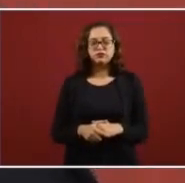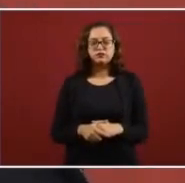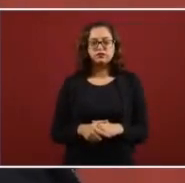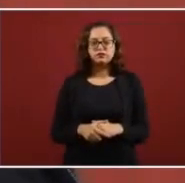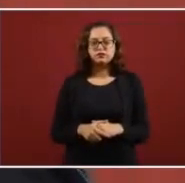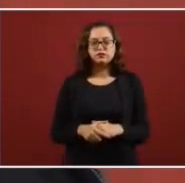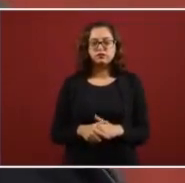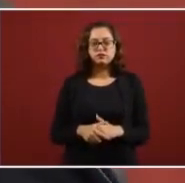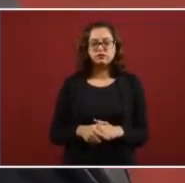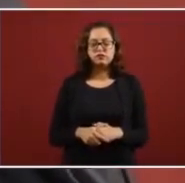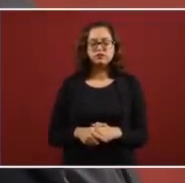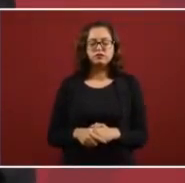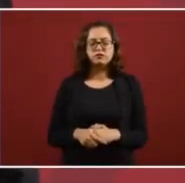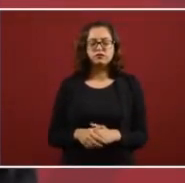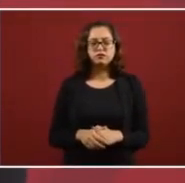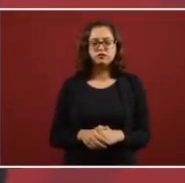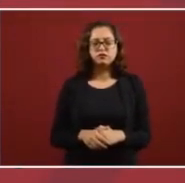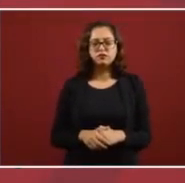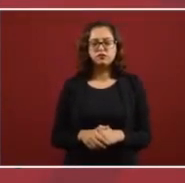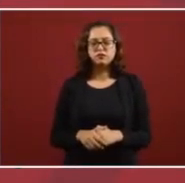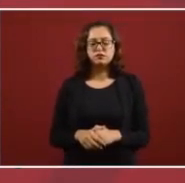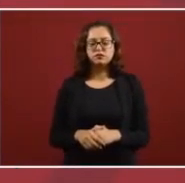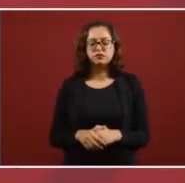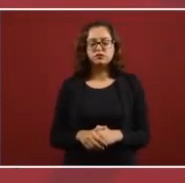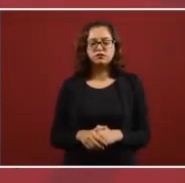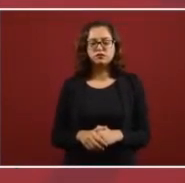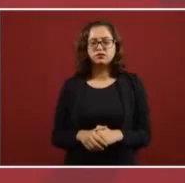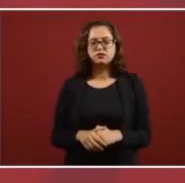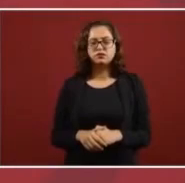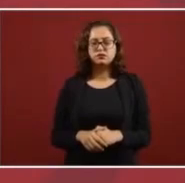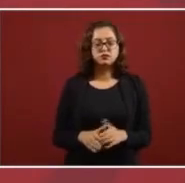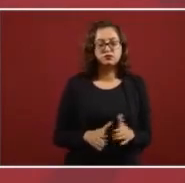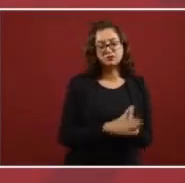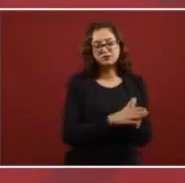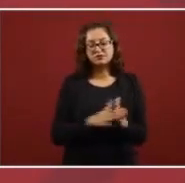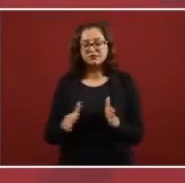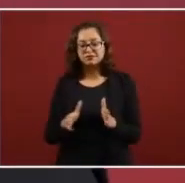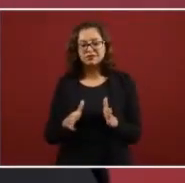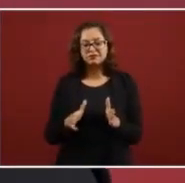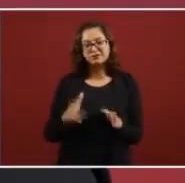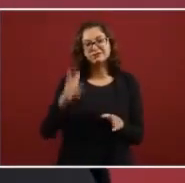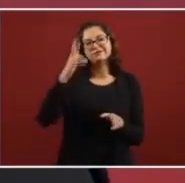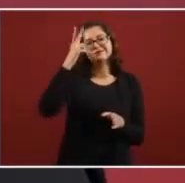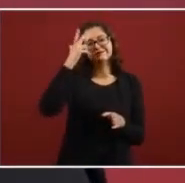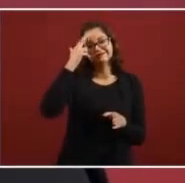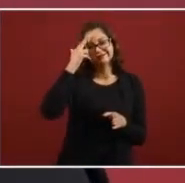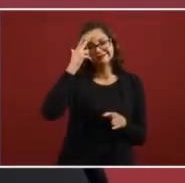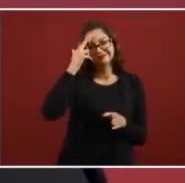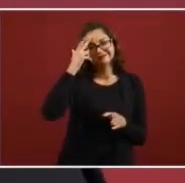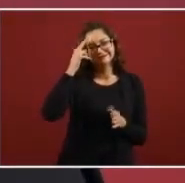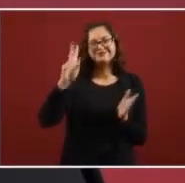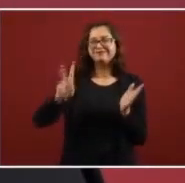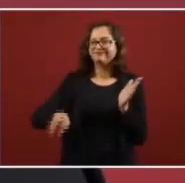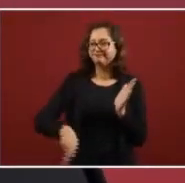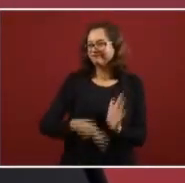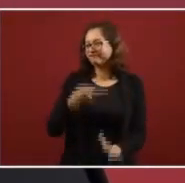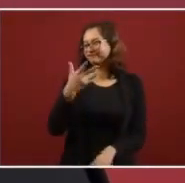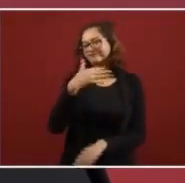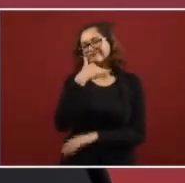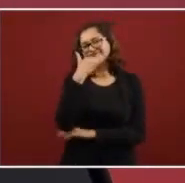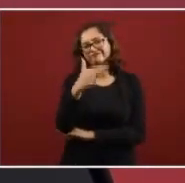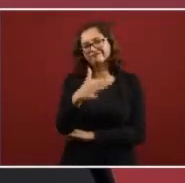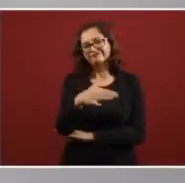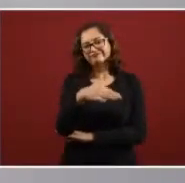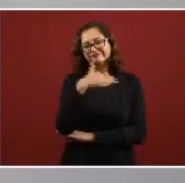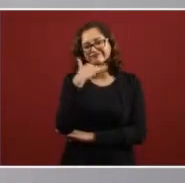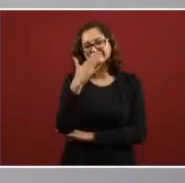Correct accounting, not lying. Truthful. Viene Porfiriato. And then Porfiriato comes in. Again, corruption